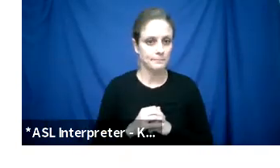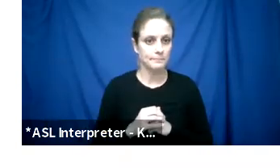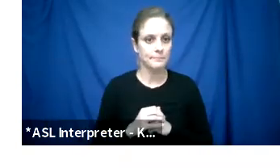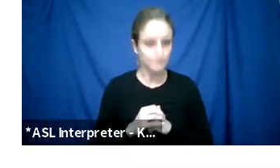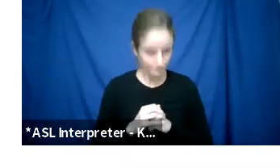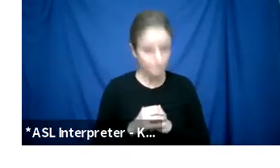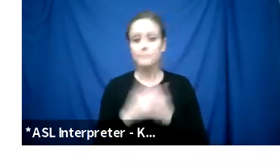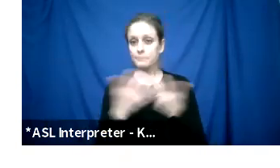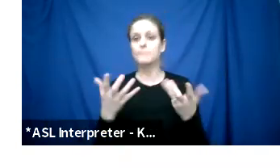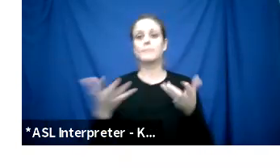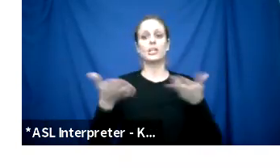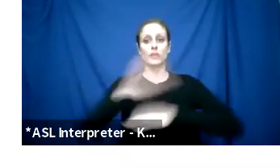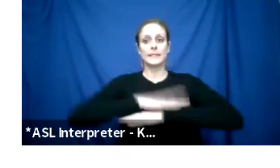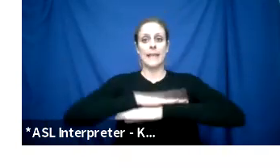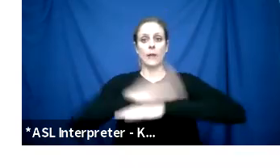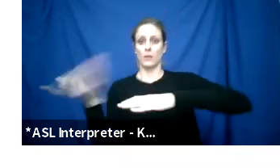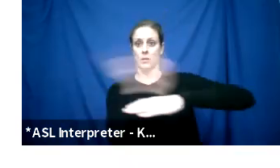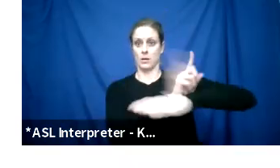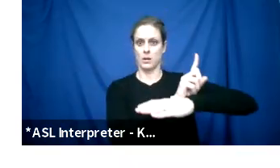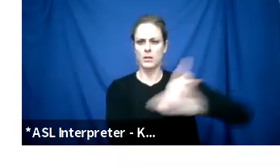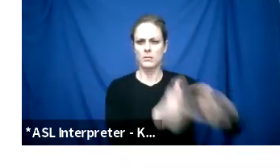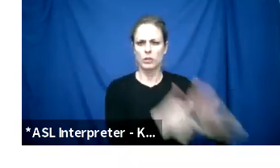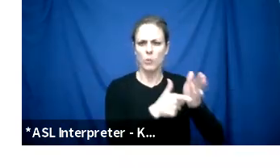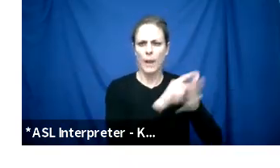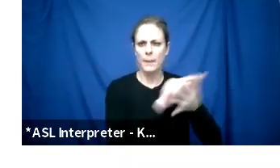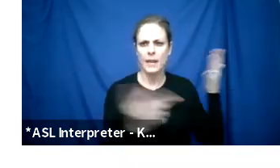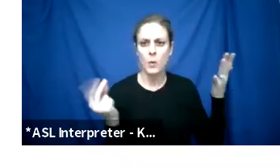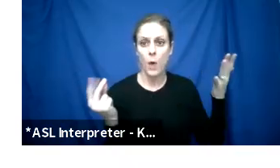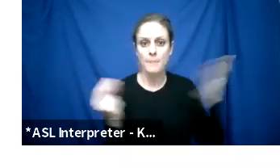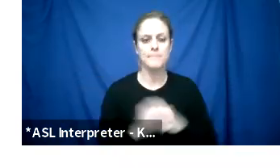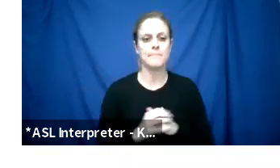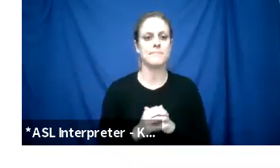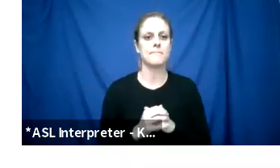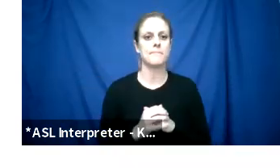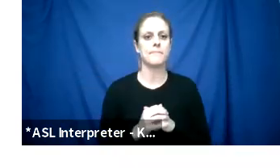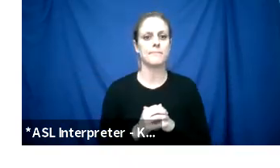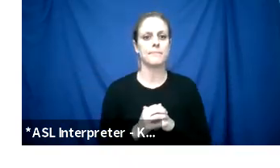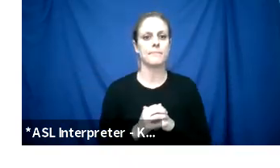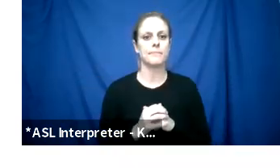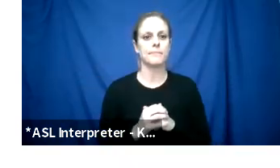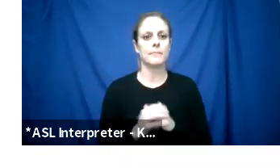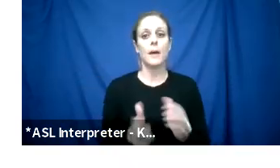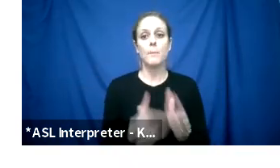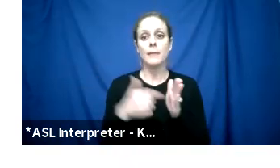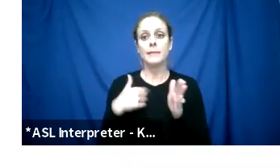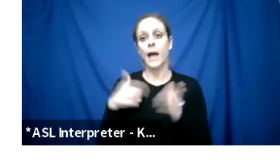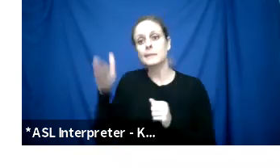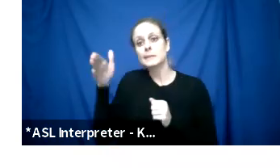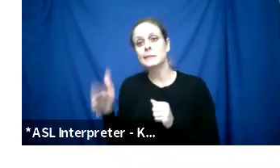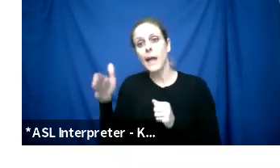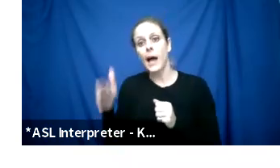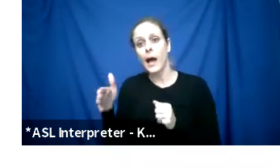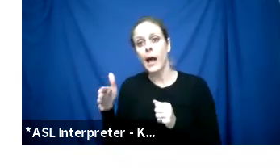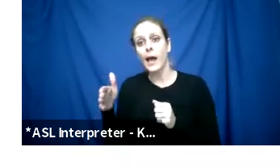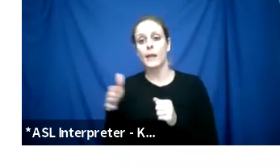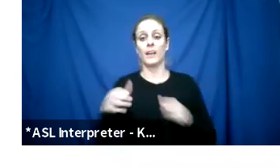So the requirements for that service or sales counter would be that you have either a side or a forward